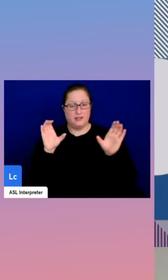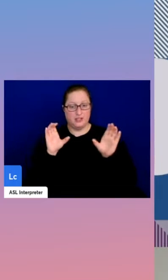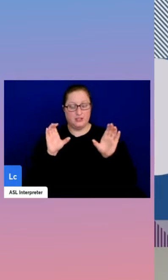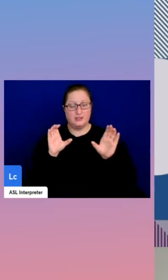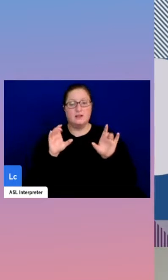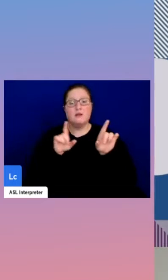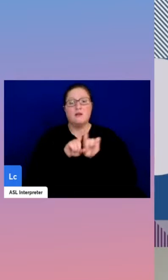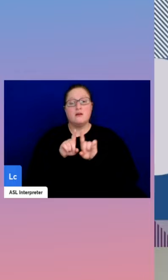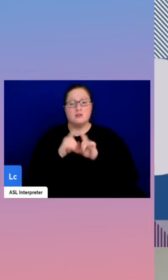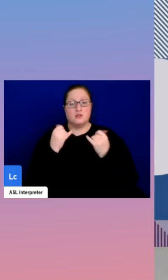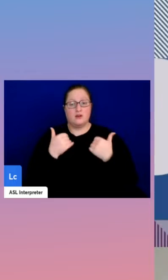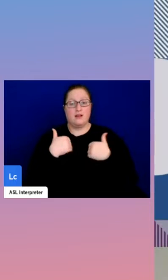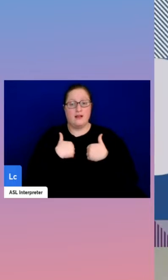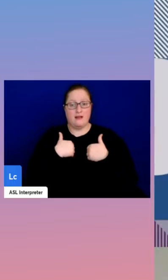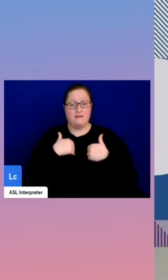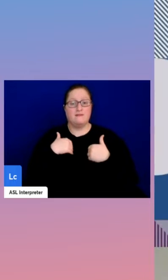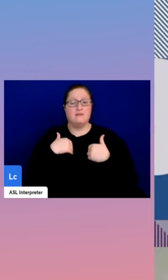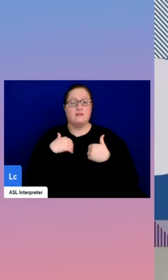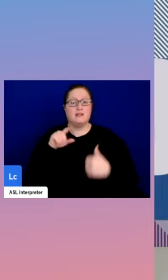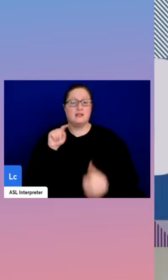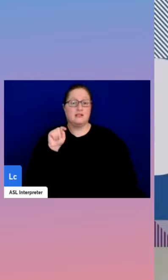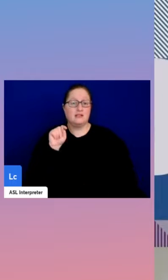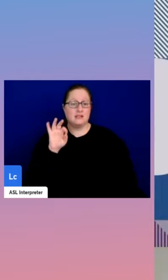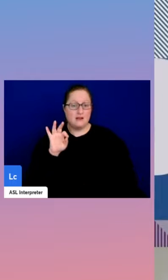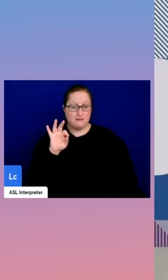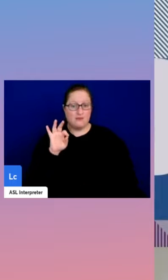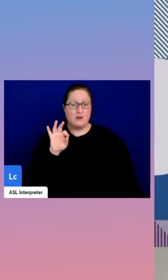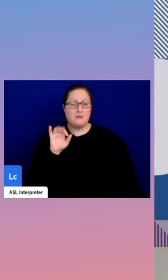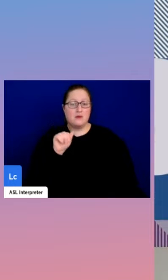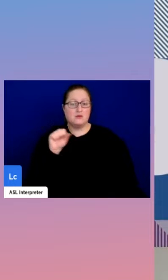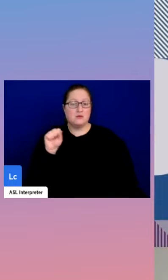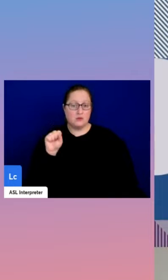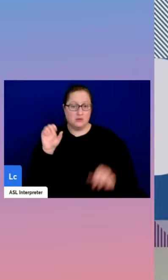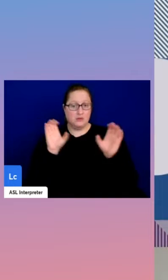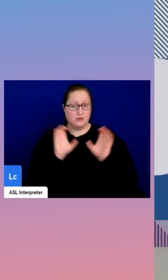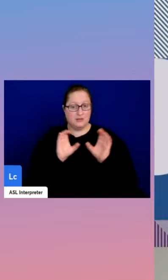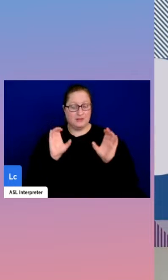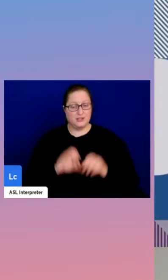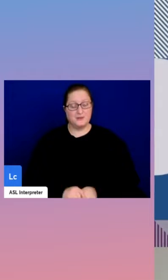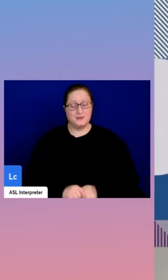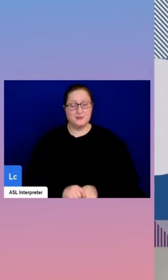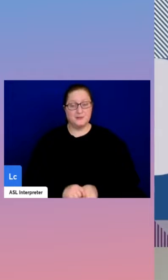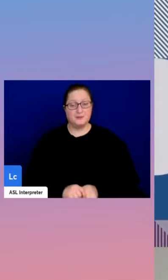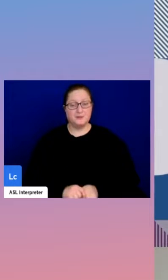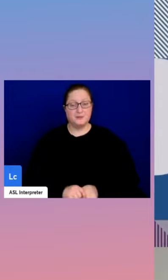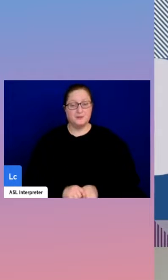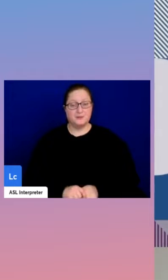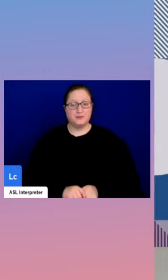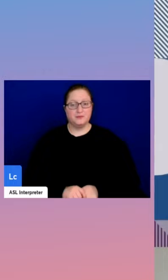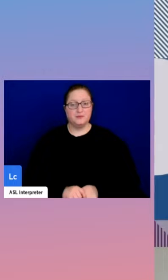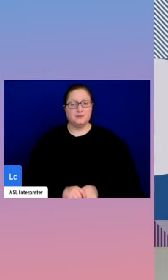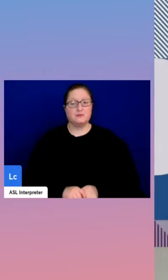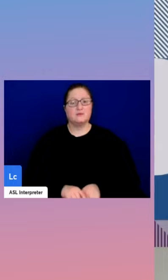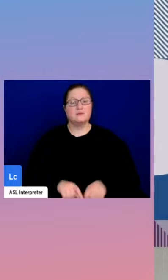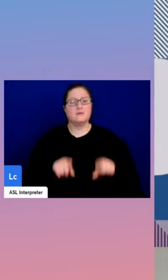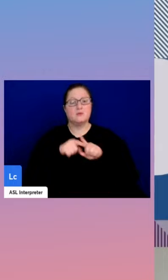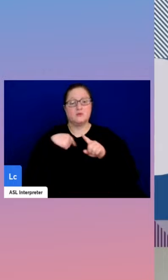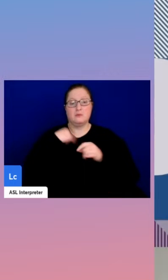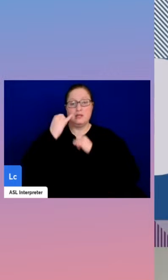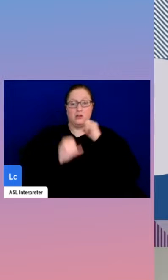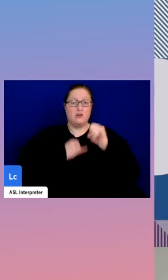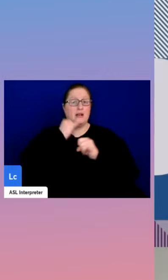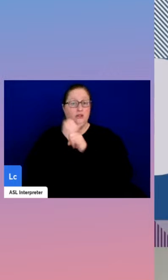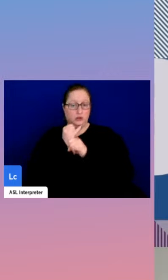also currently hold the Terraform Associate certification. I also am an international